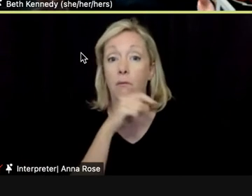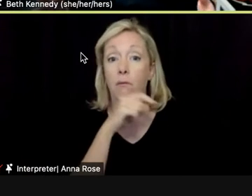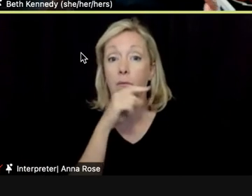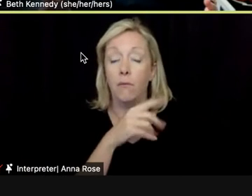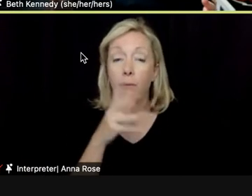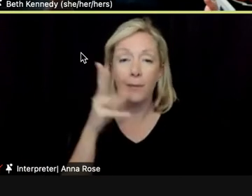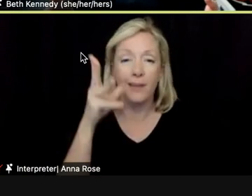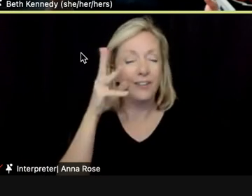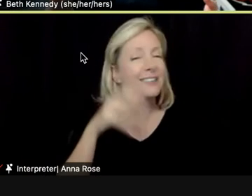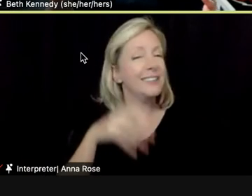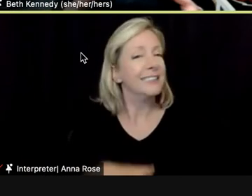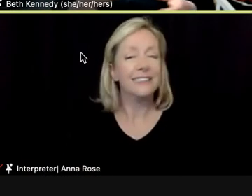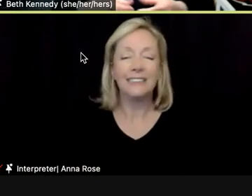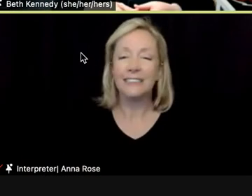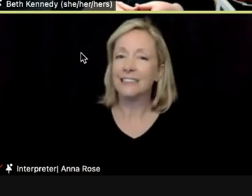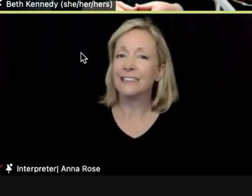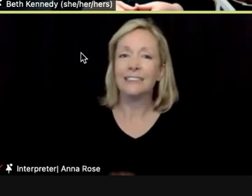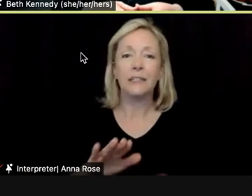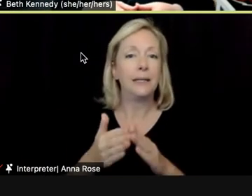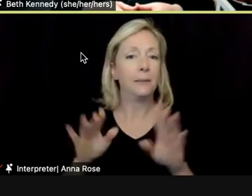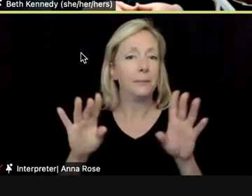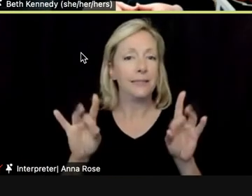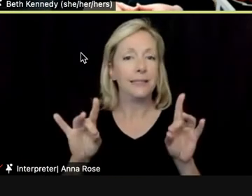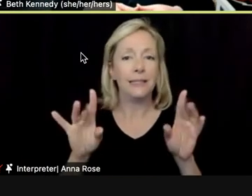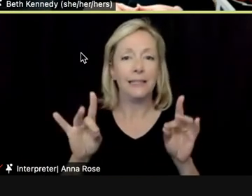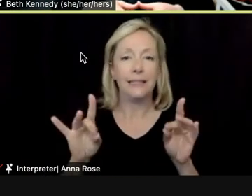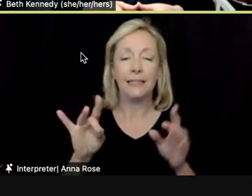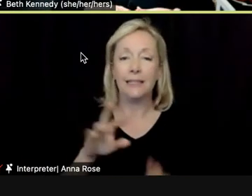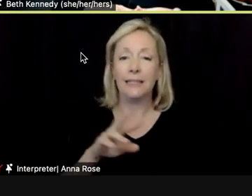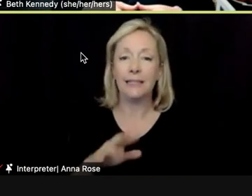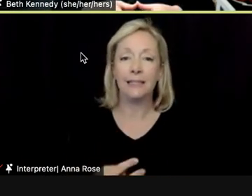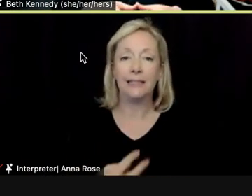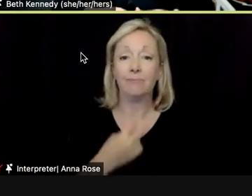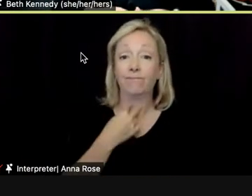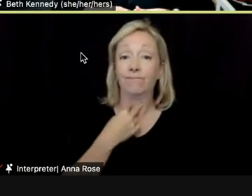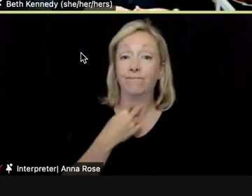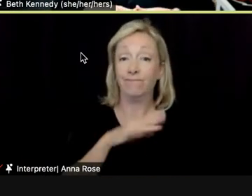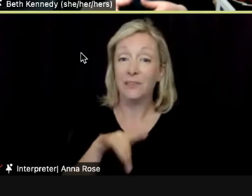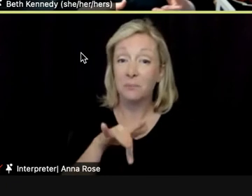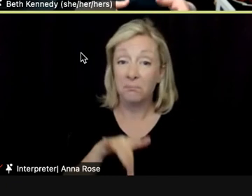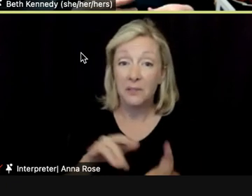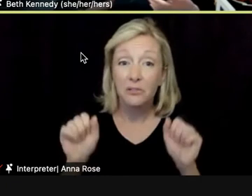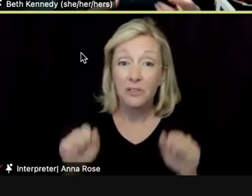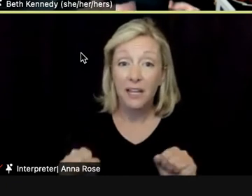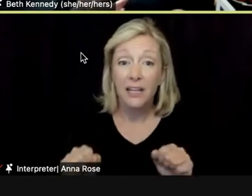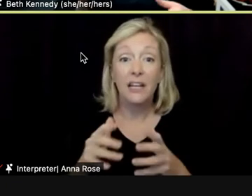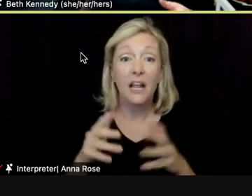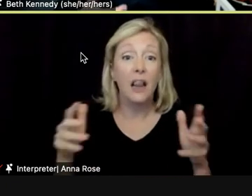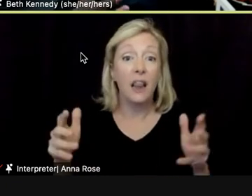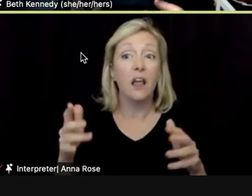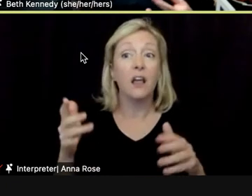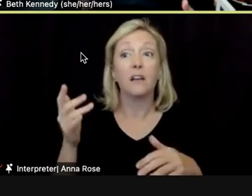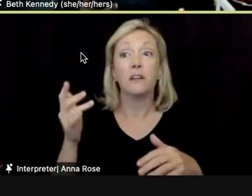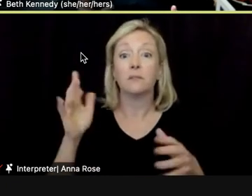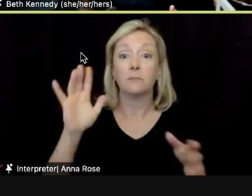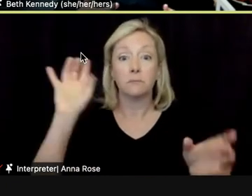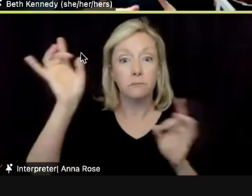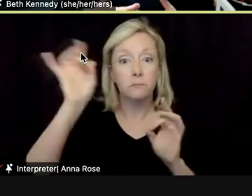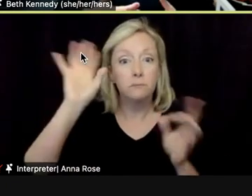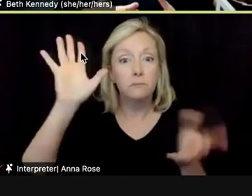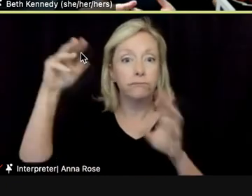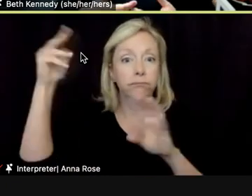at home or whatever, to be that middle person, that can get really sticky. There can be a lot of drama that